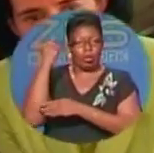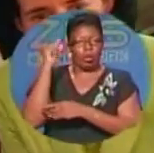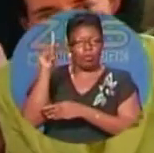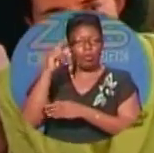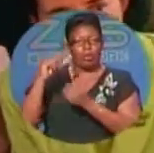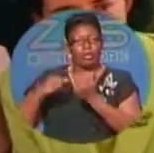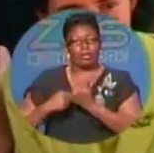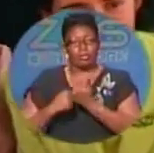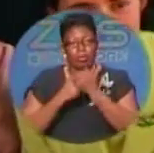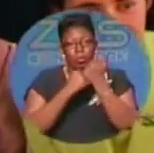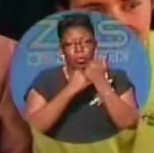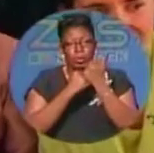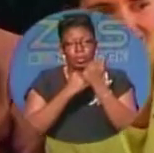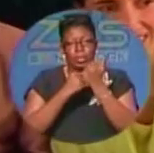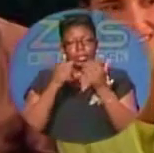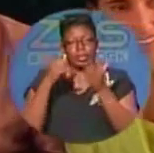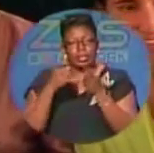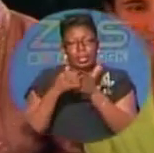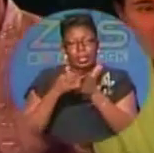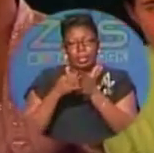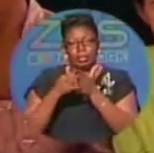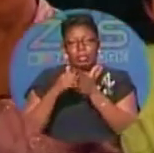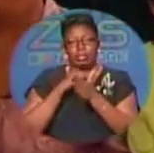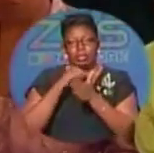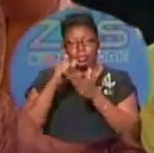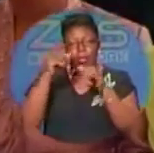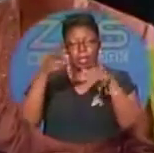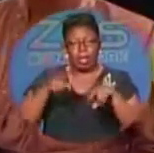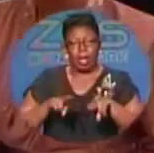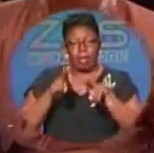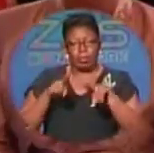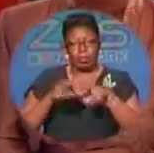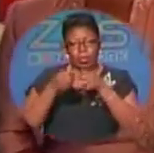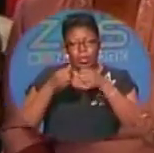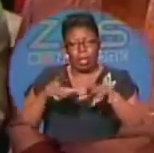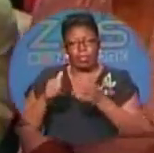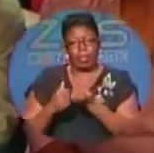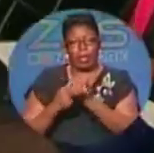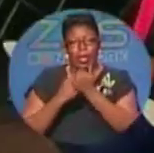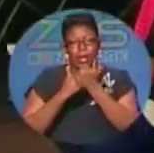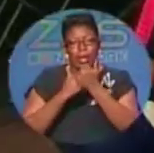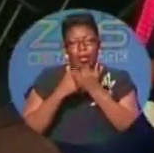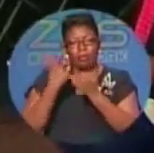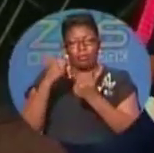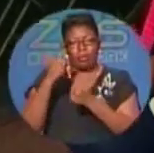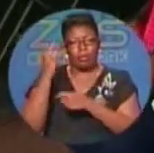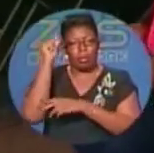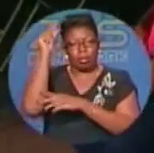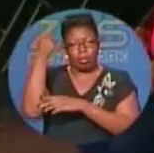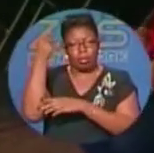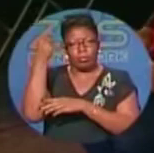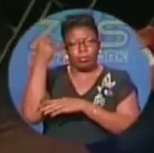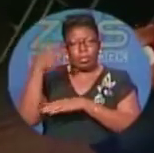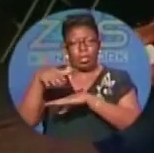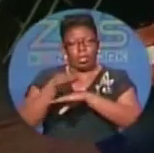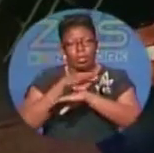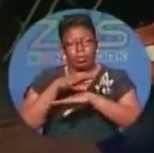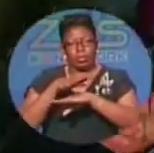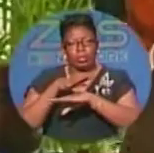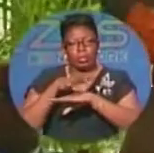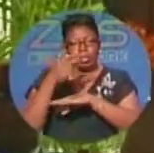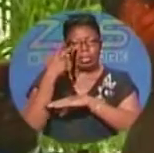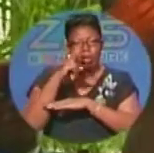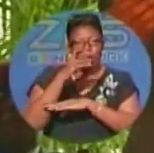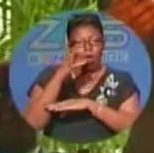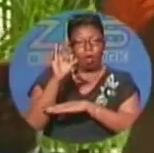venture. He says it could not have happened without the help of the government and the oversight of Prime Minister Hubert Ingram. I